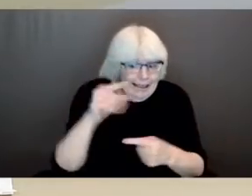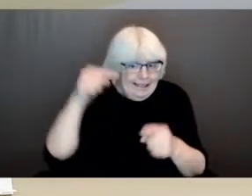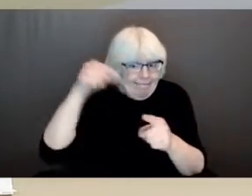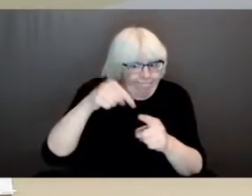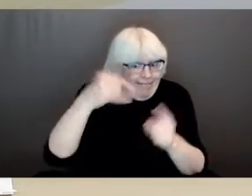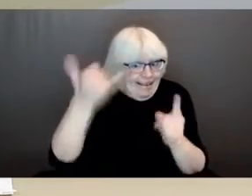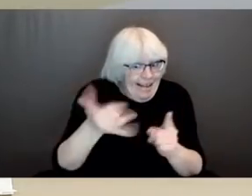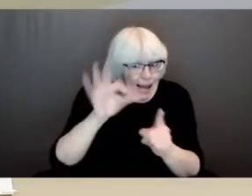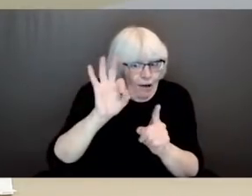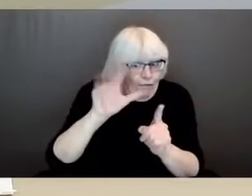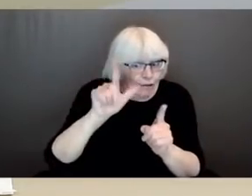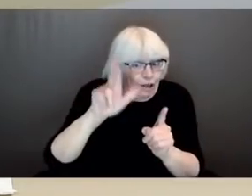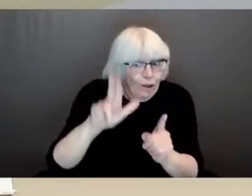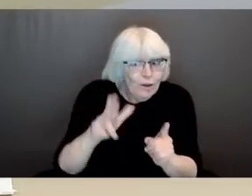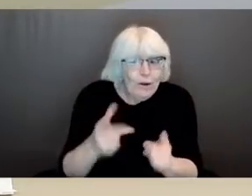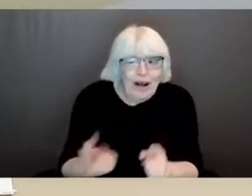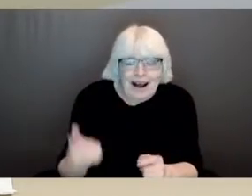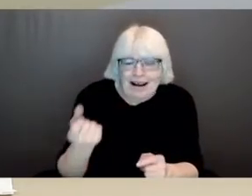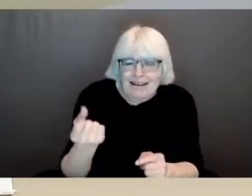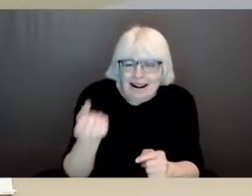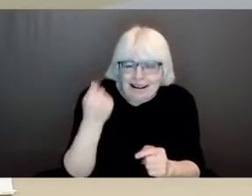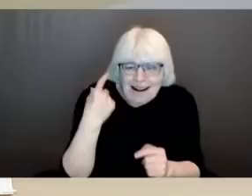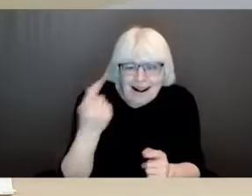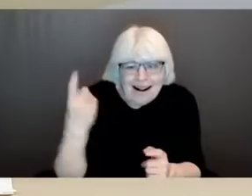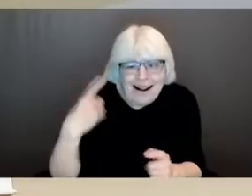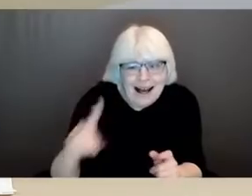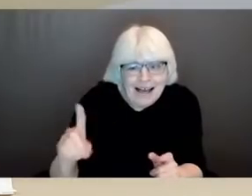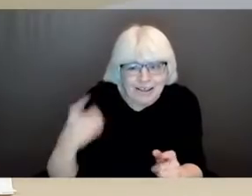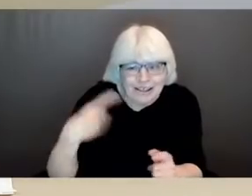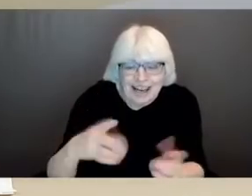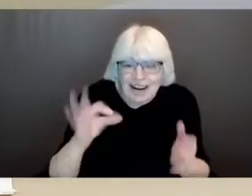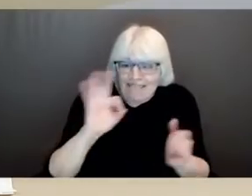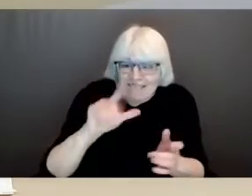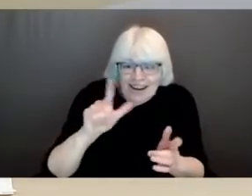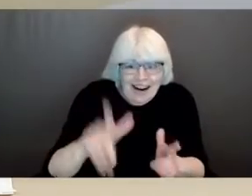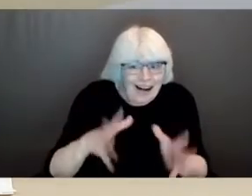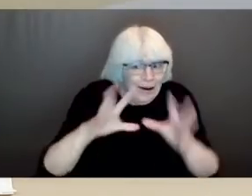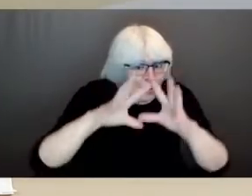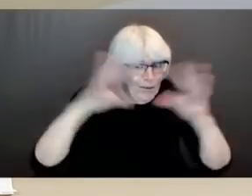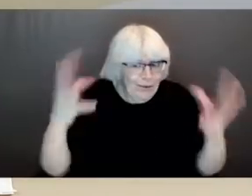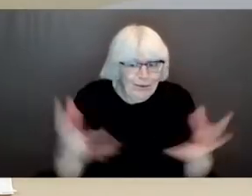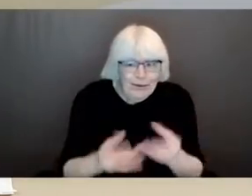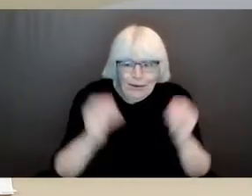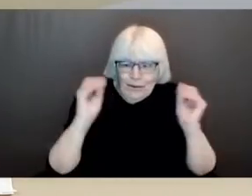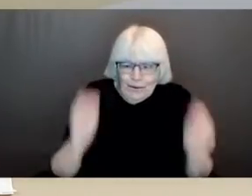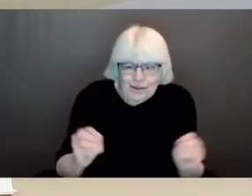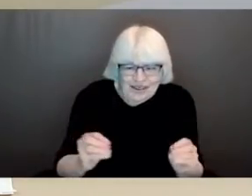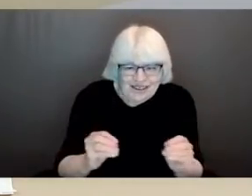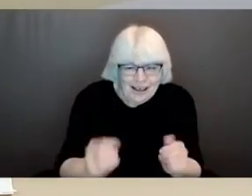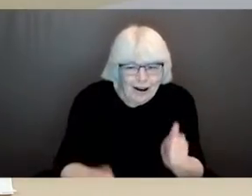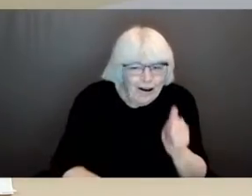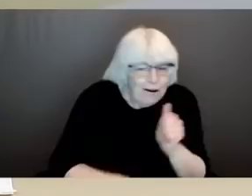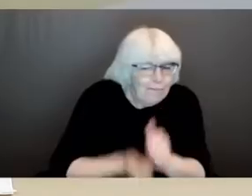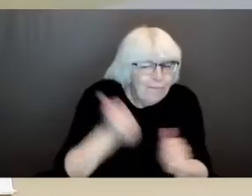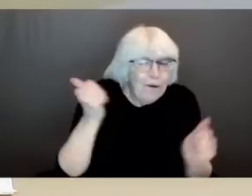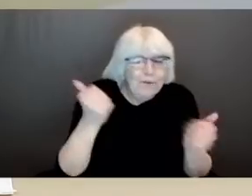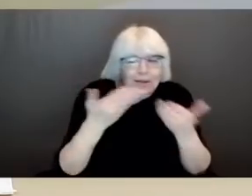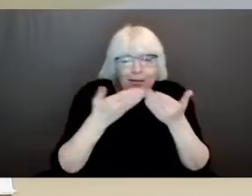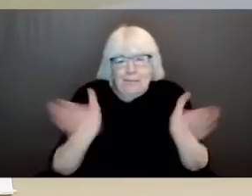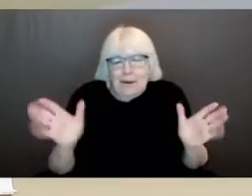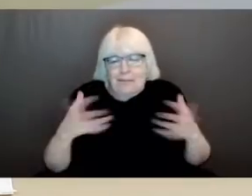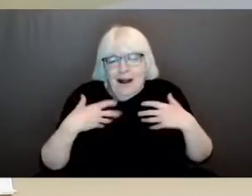was virtually not existent in Canada and around the world, thanks in large part to the public health and travel measures in place to limit the spread